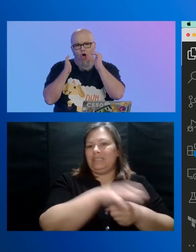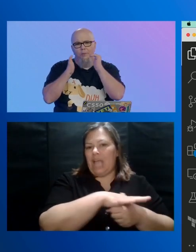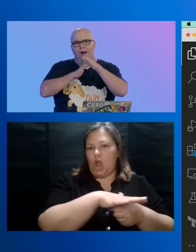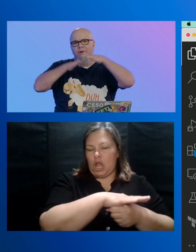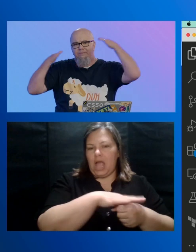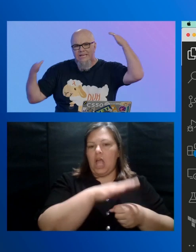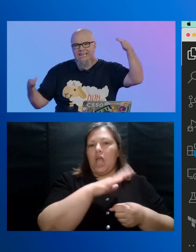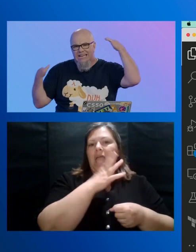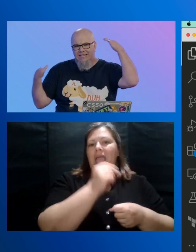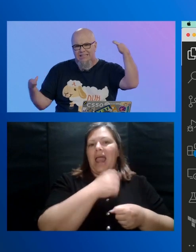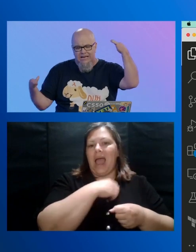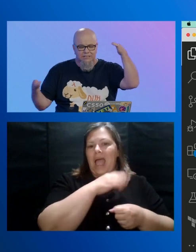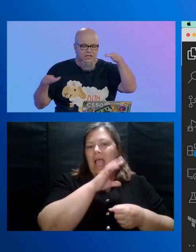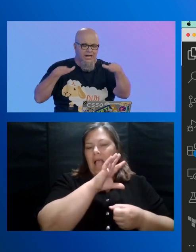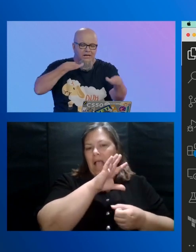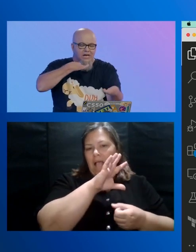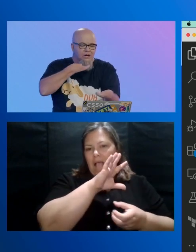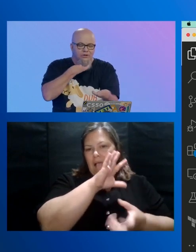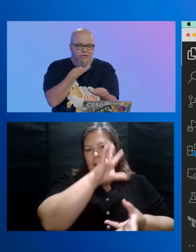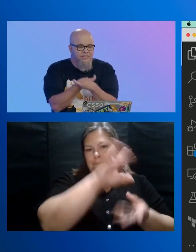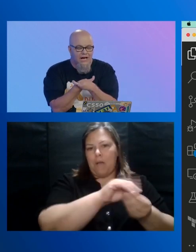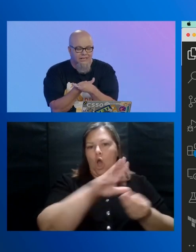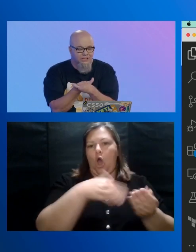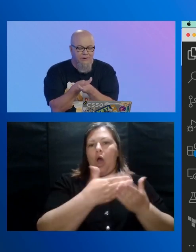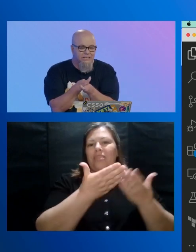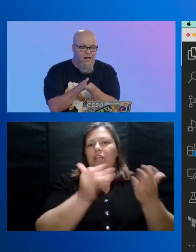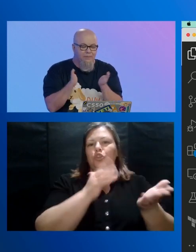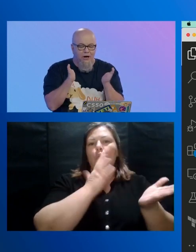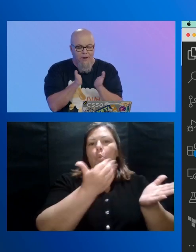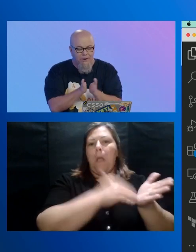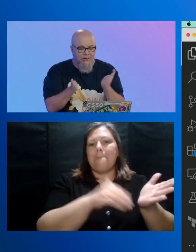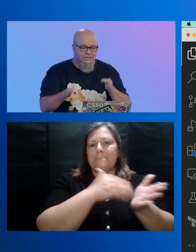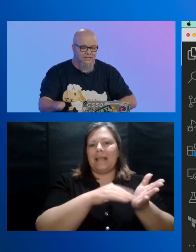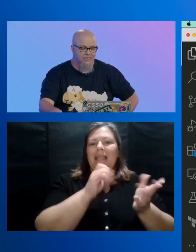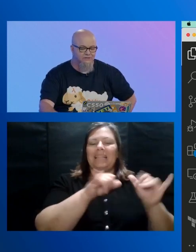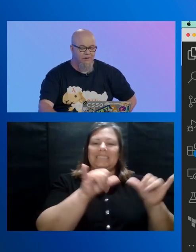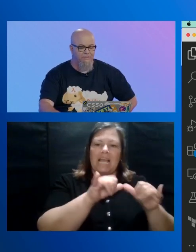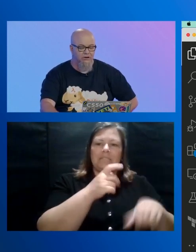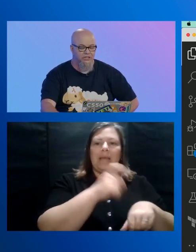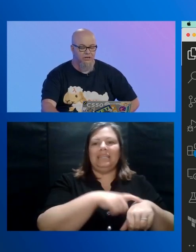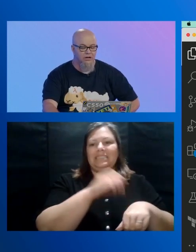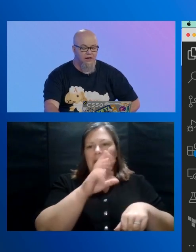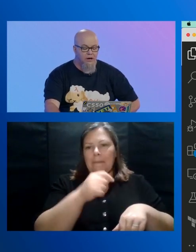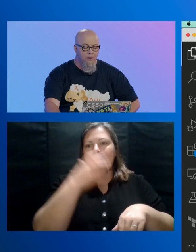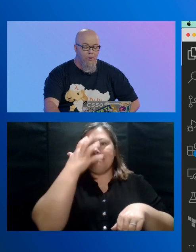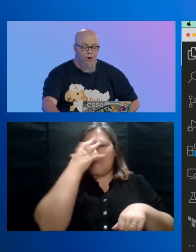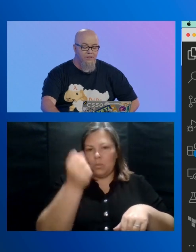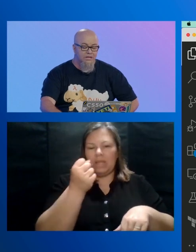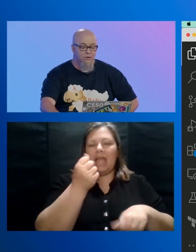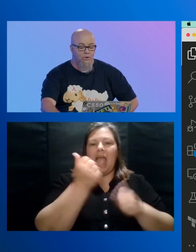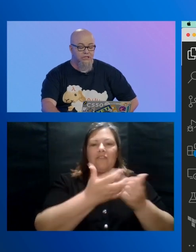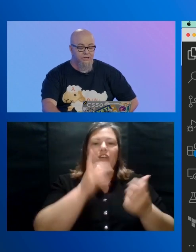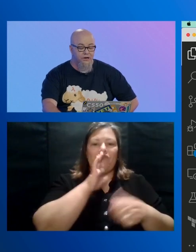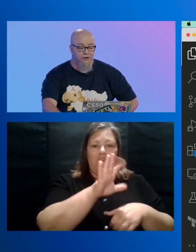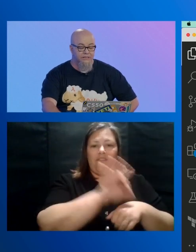combine all my repeating things like the size, my timeout, my memory size, things for my function. But one of the things I want you to notice is